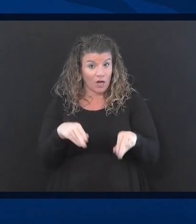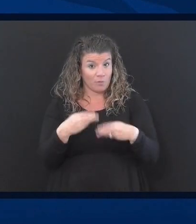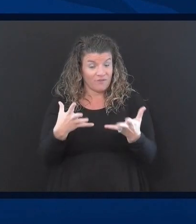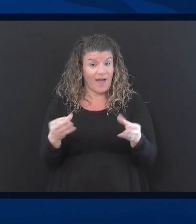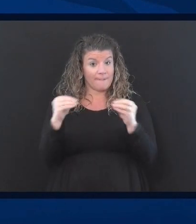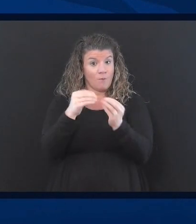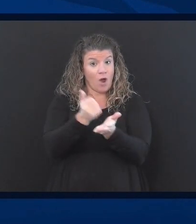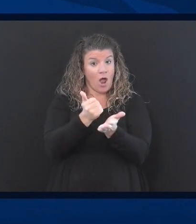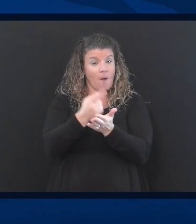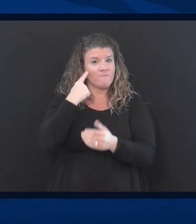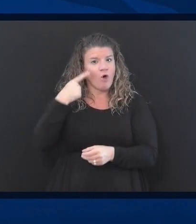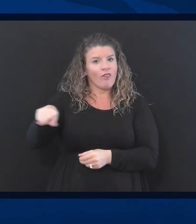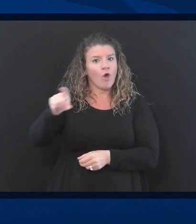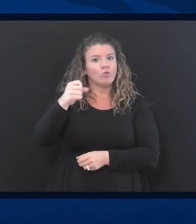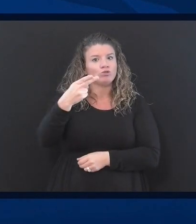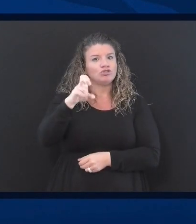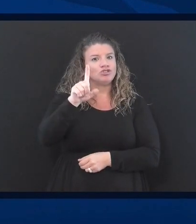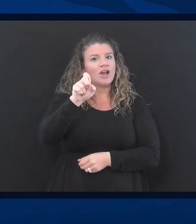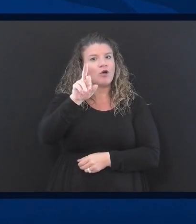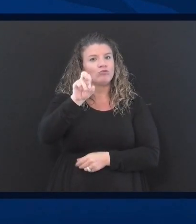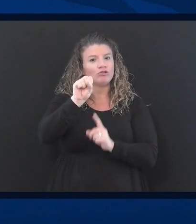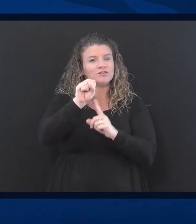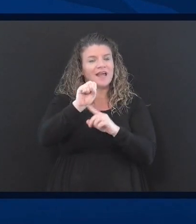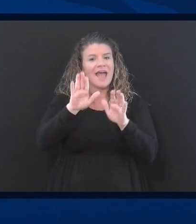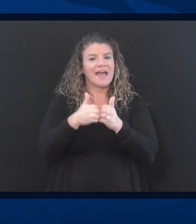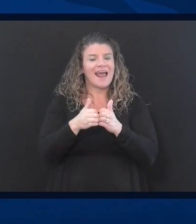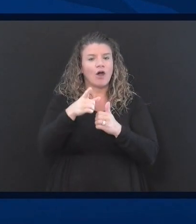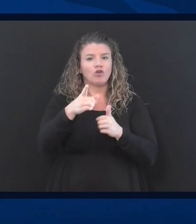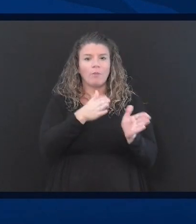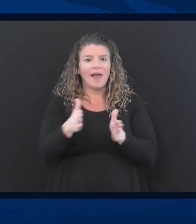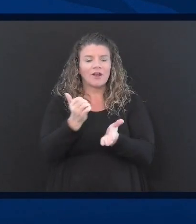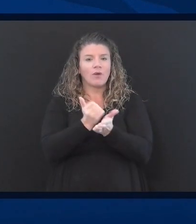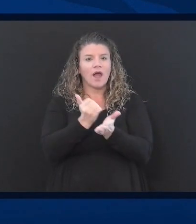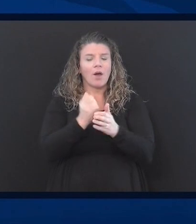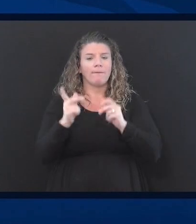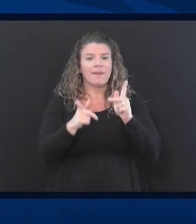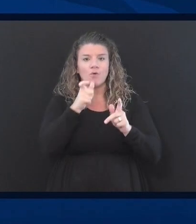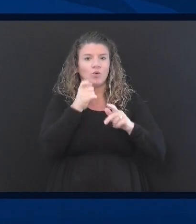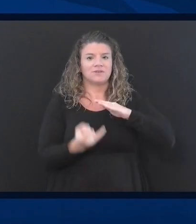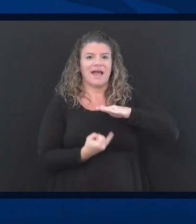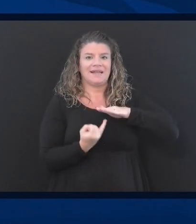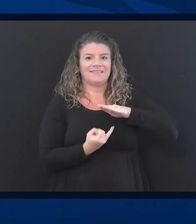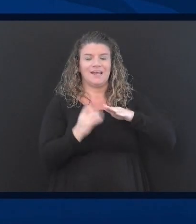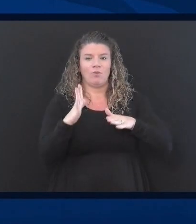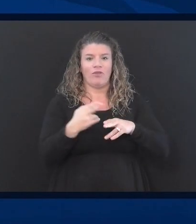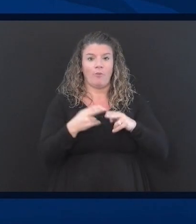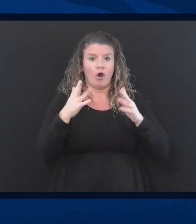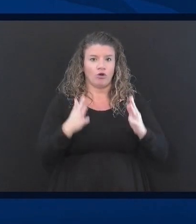and when? And what will you do to help victims isolated with their partners?